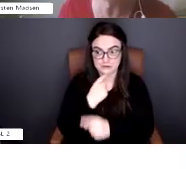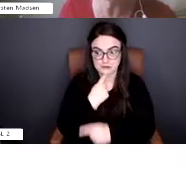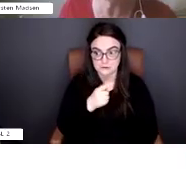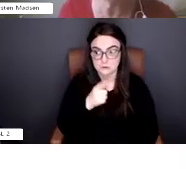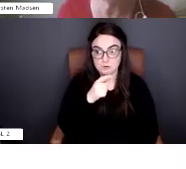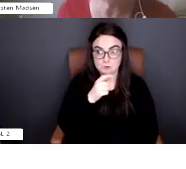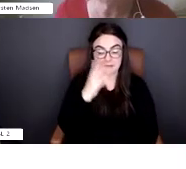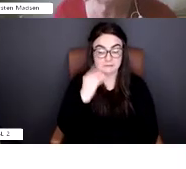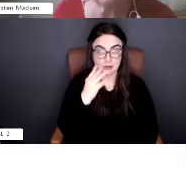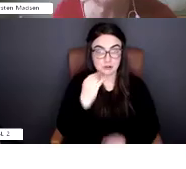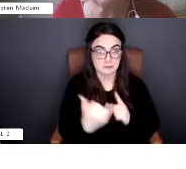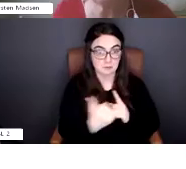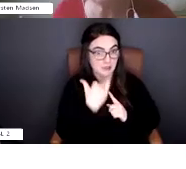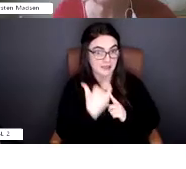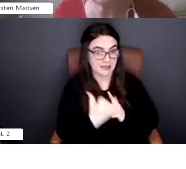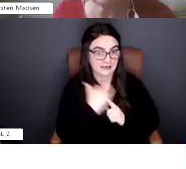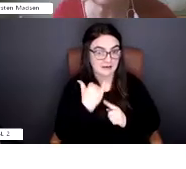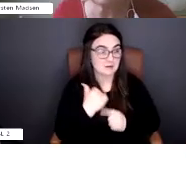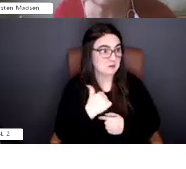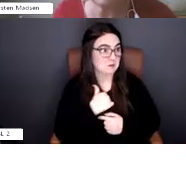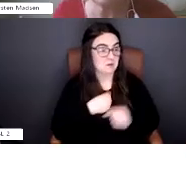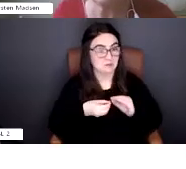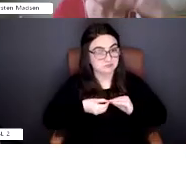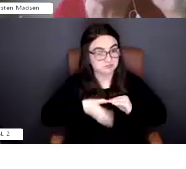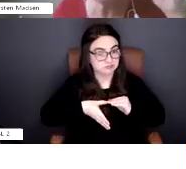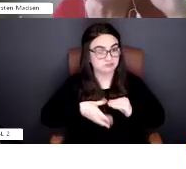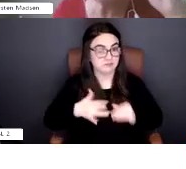behavior had said that it was extremely upsetting.